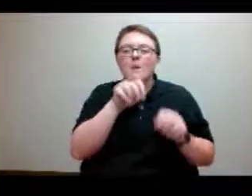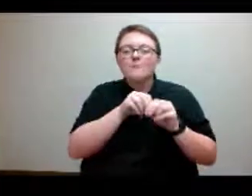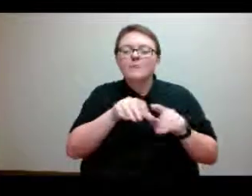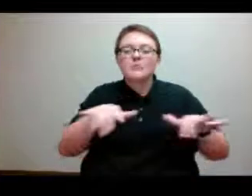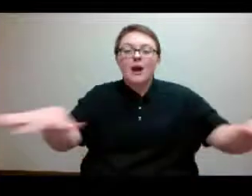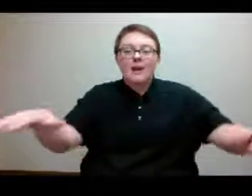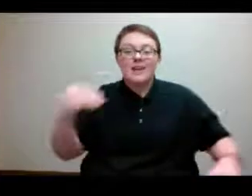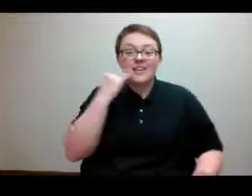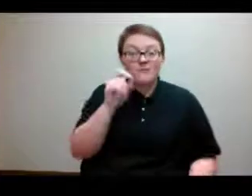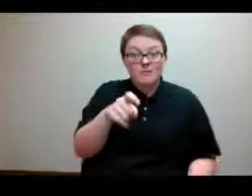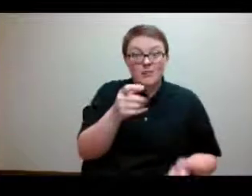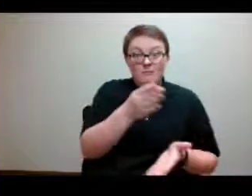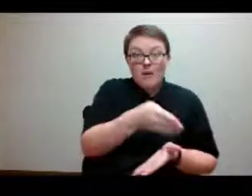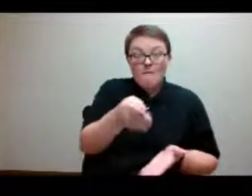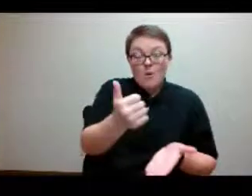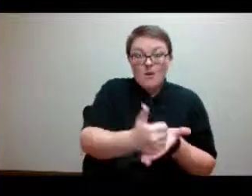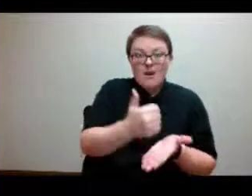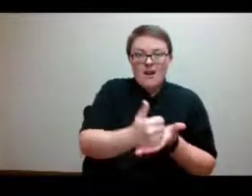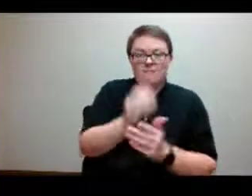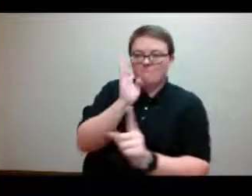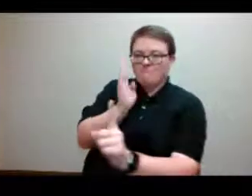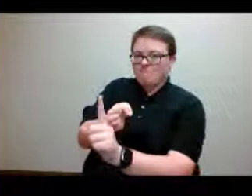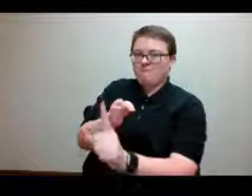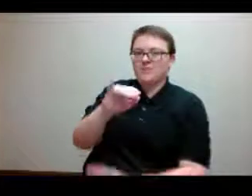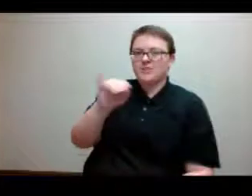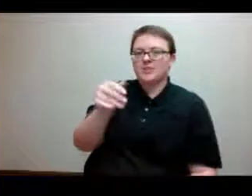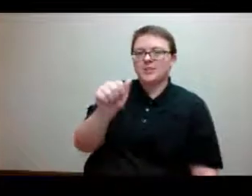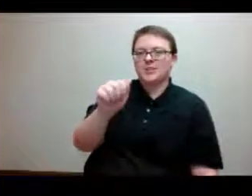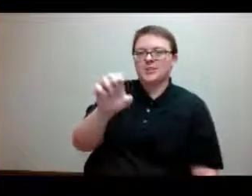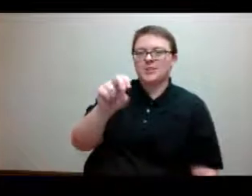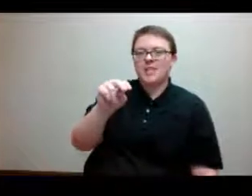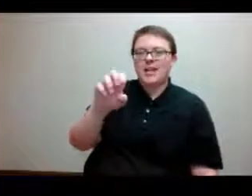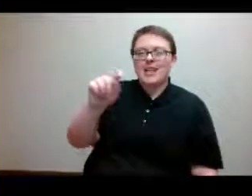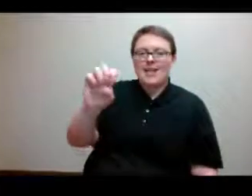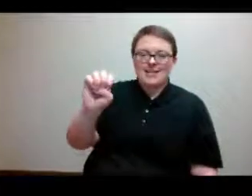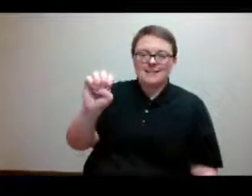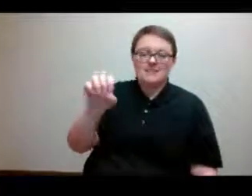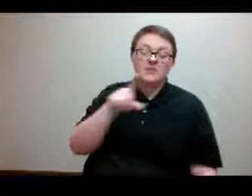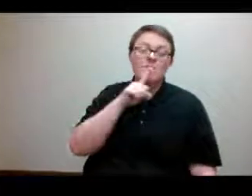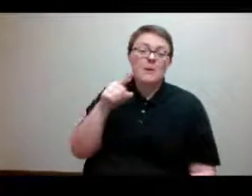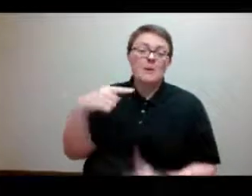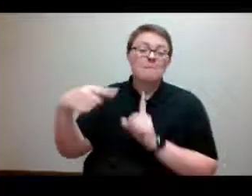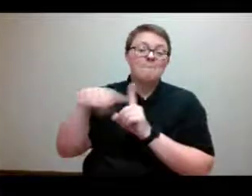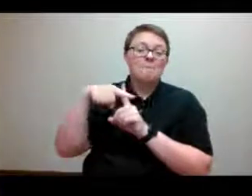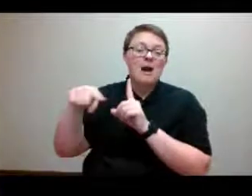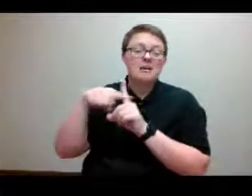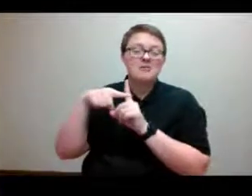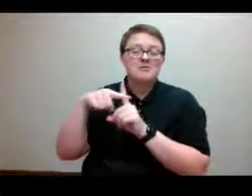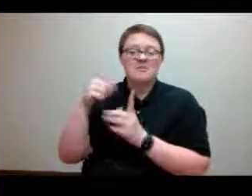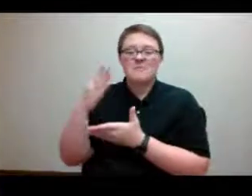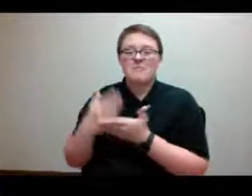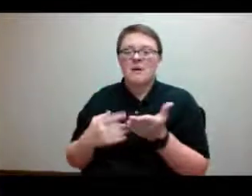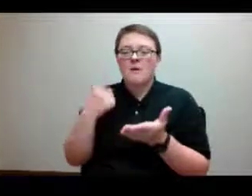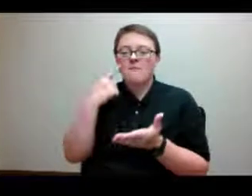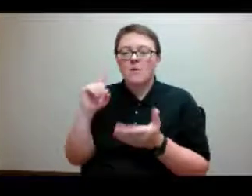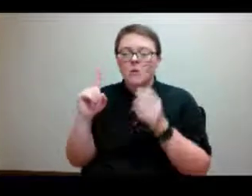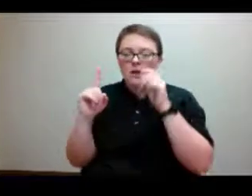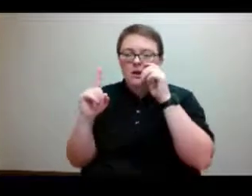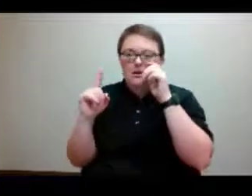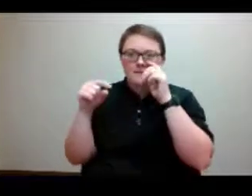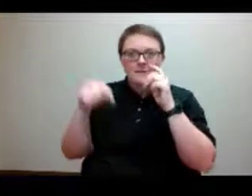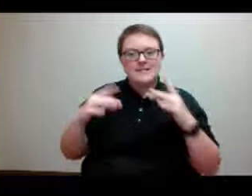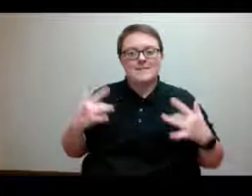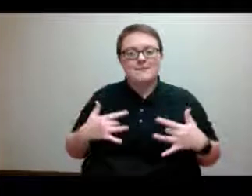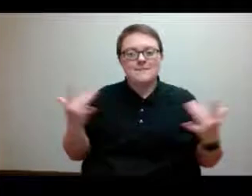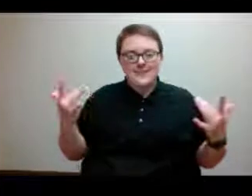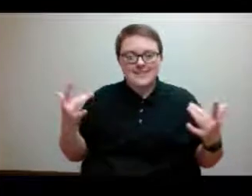Blackboard. So that's another really positive aspect of this event.